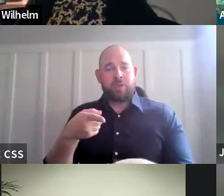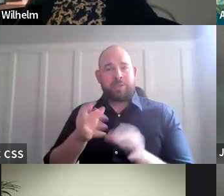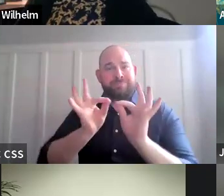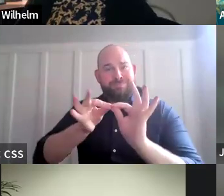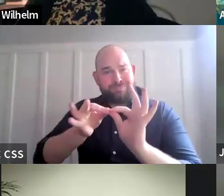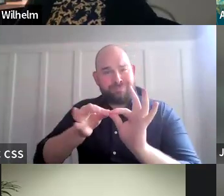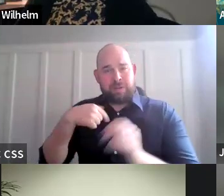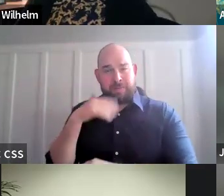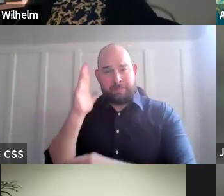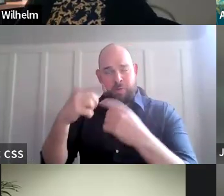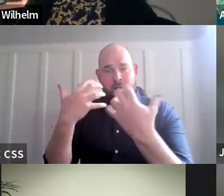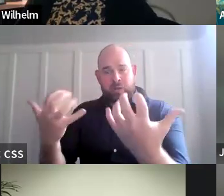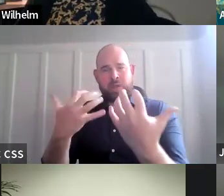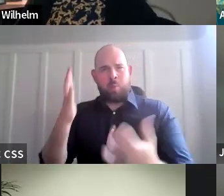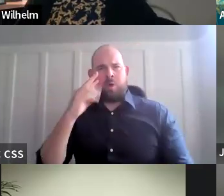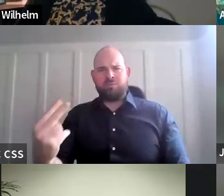person look